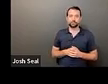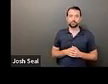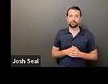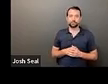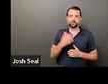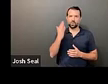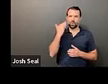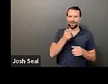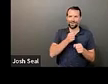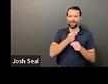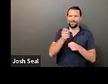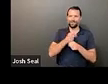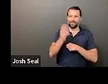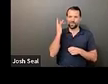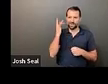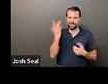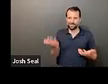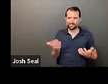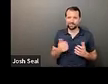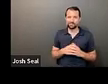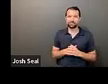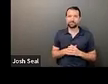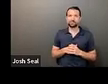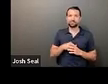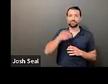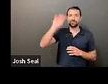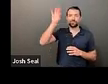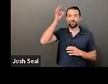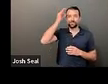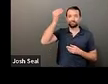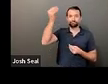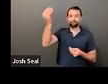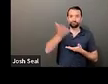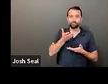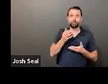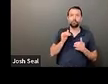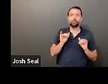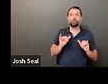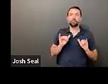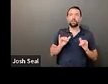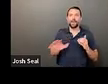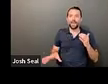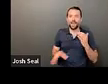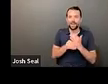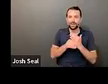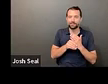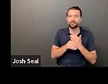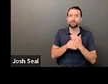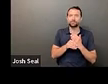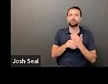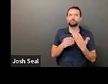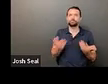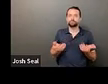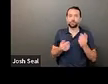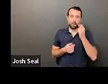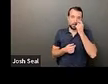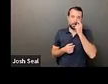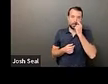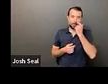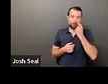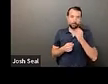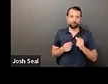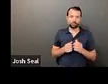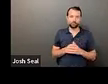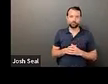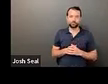as we get new information, we have to add things to evaluate. Or when we notice